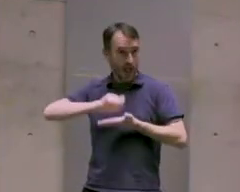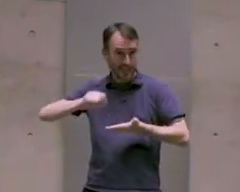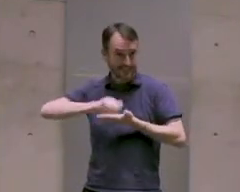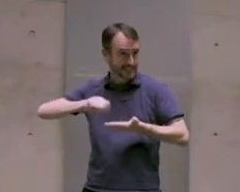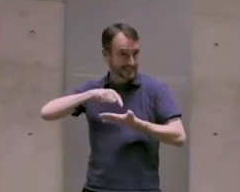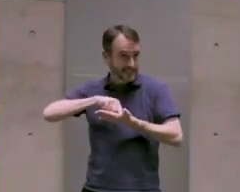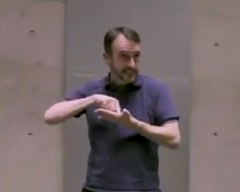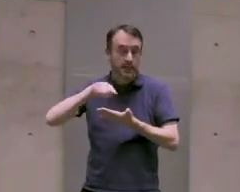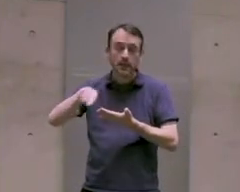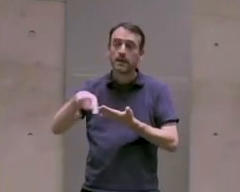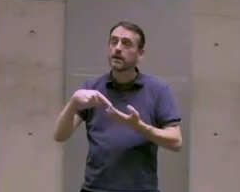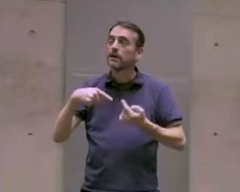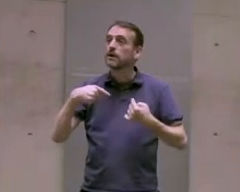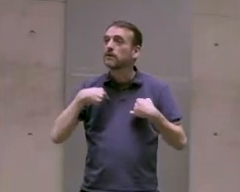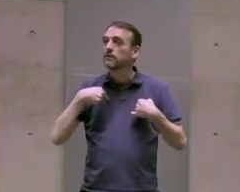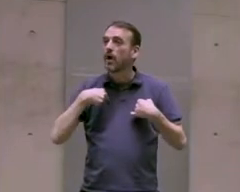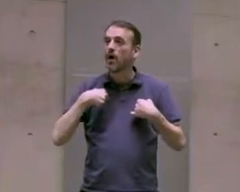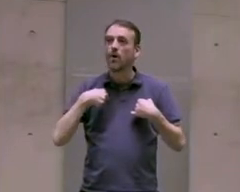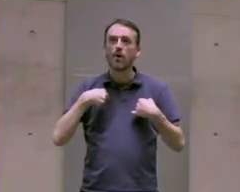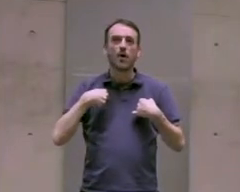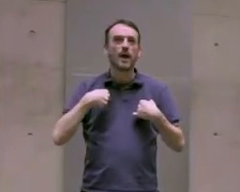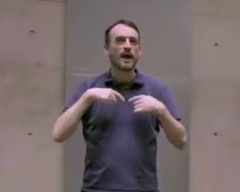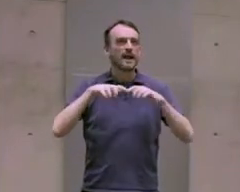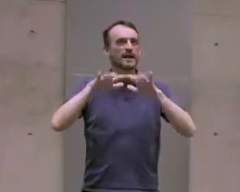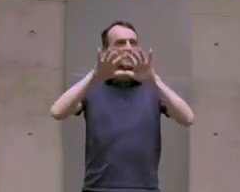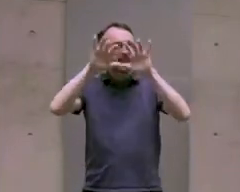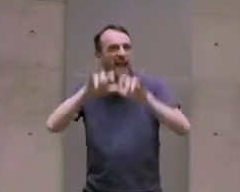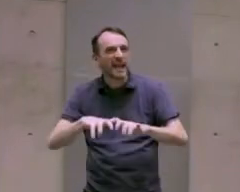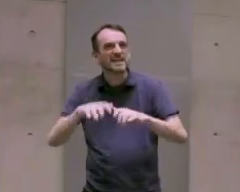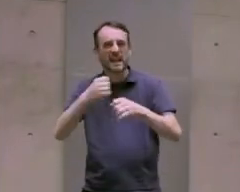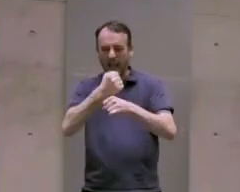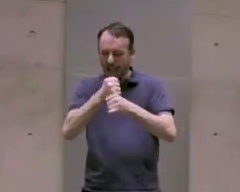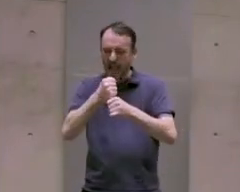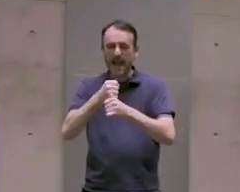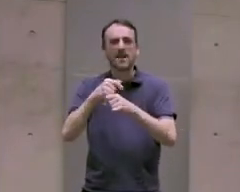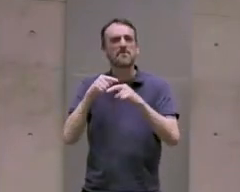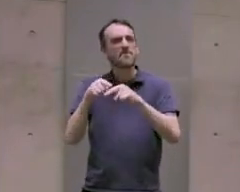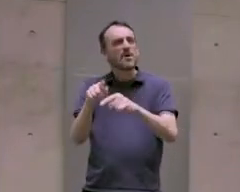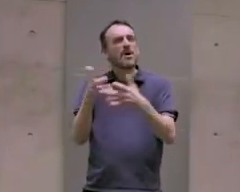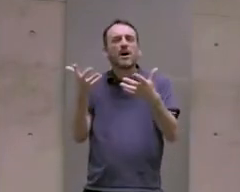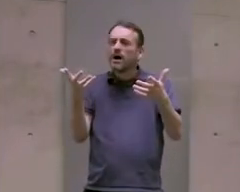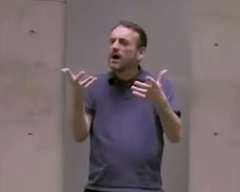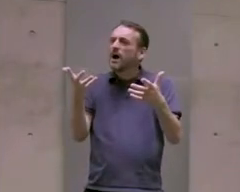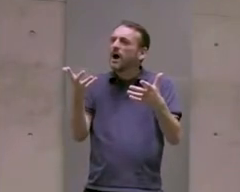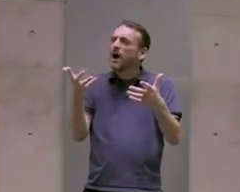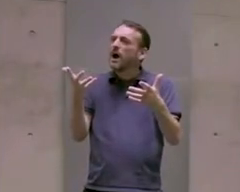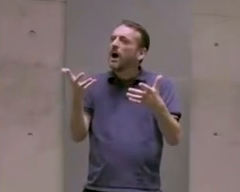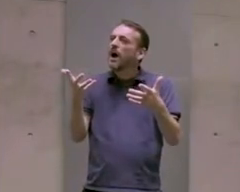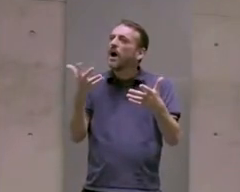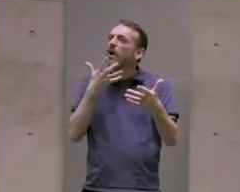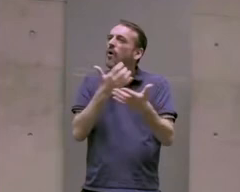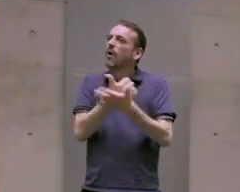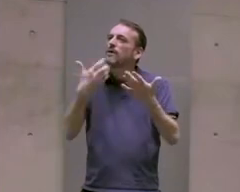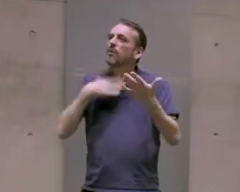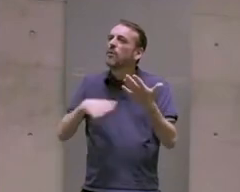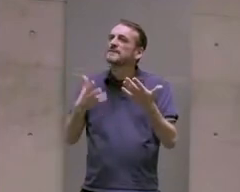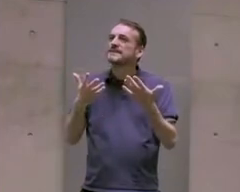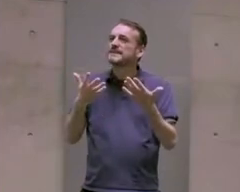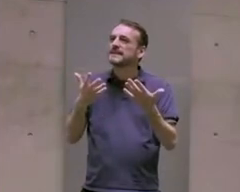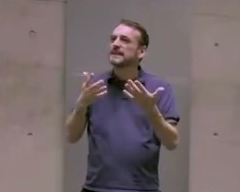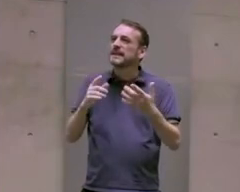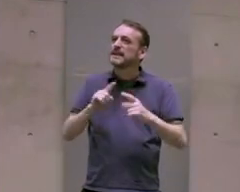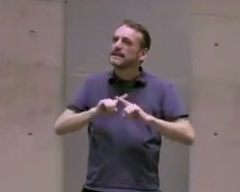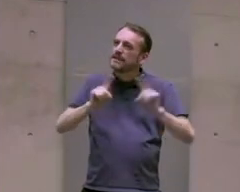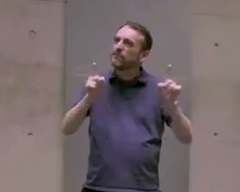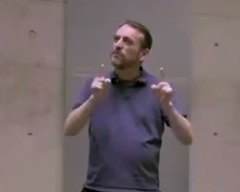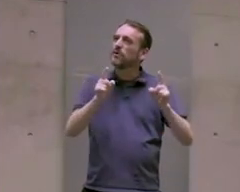very, text heavy game was something that we could do. I'm always trying to find those angles for things that we can do as a studio that maybe other